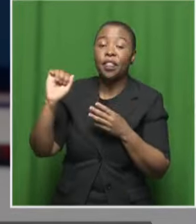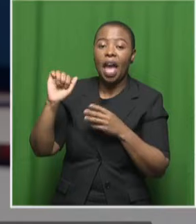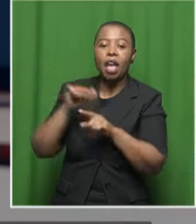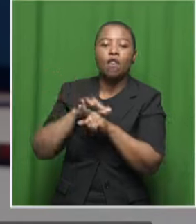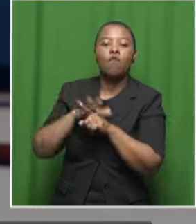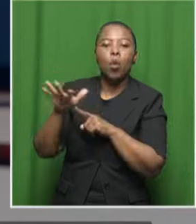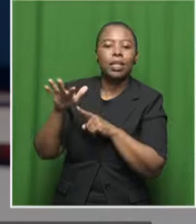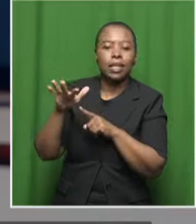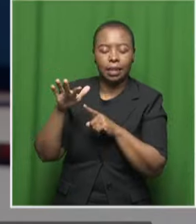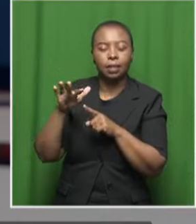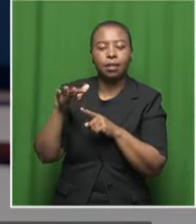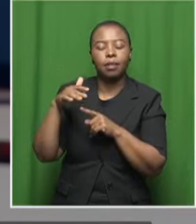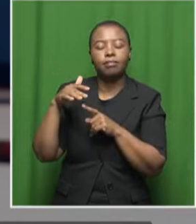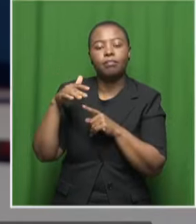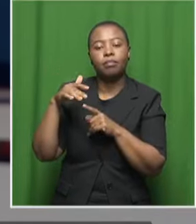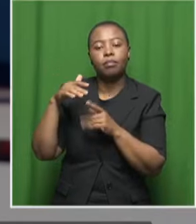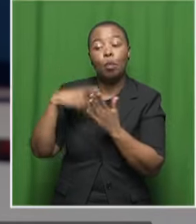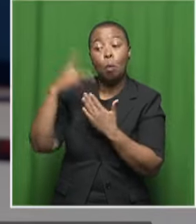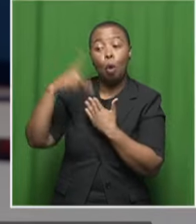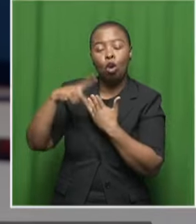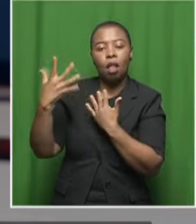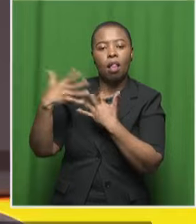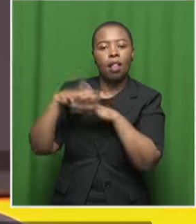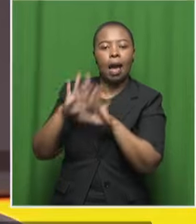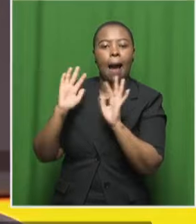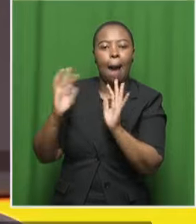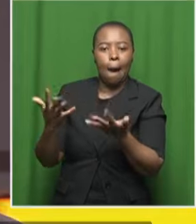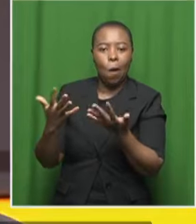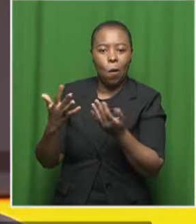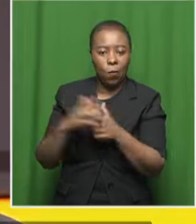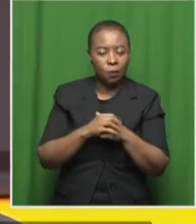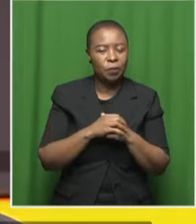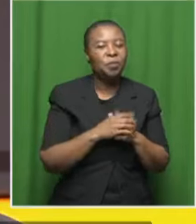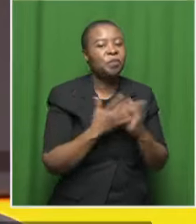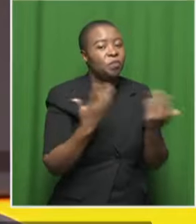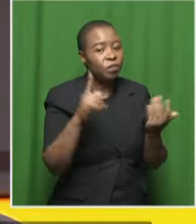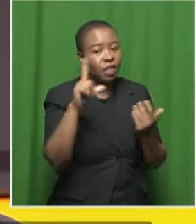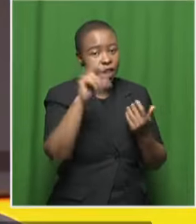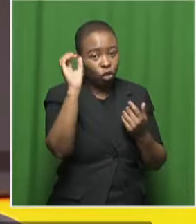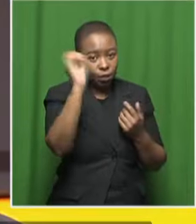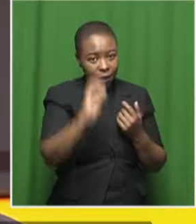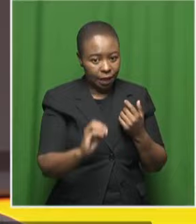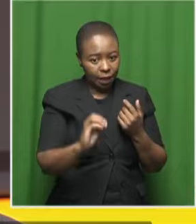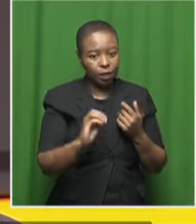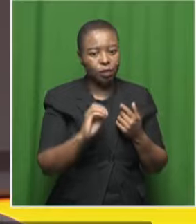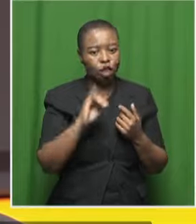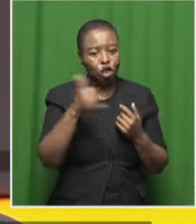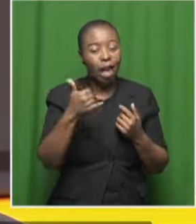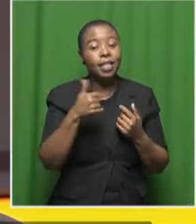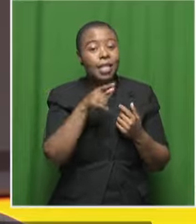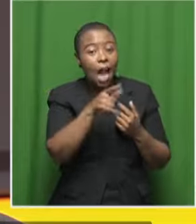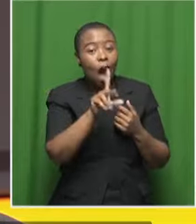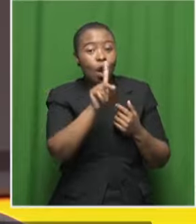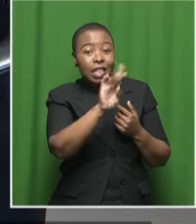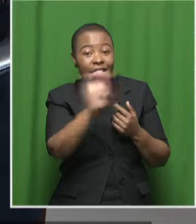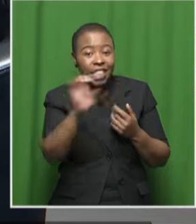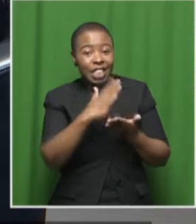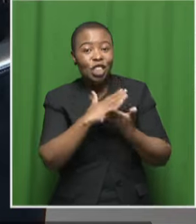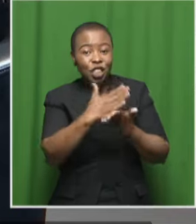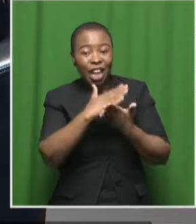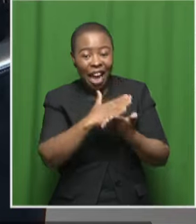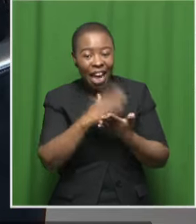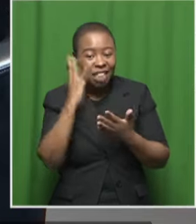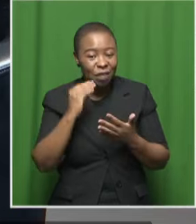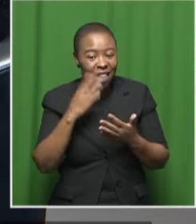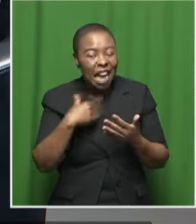garnered through this project and the initiative. 100%. I mean, I'm just thinking back as Dee's sharing the experience. We did